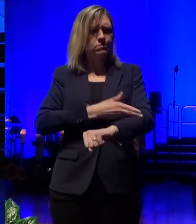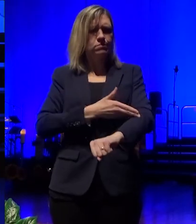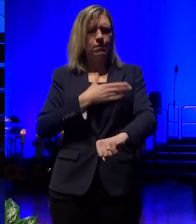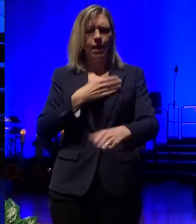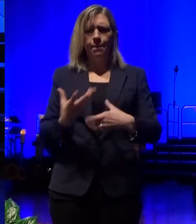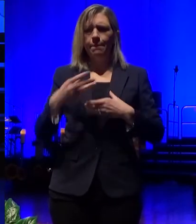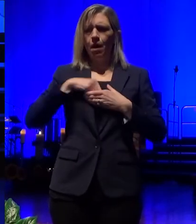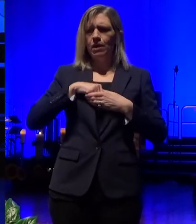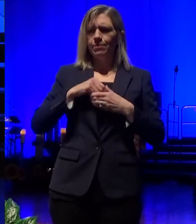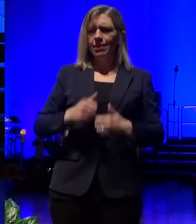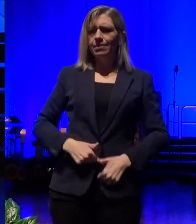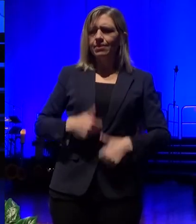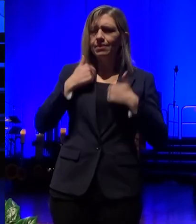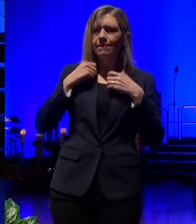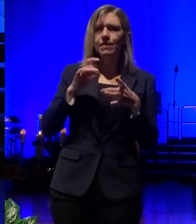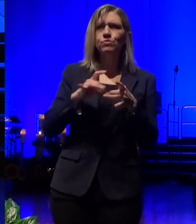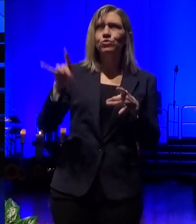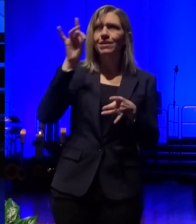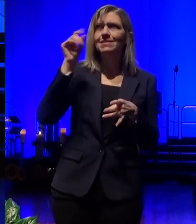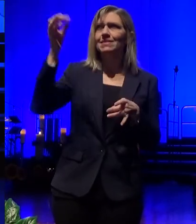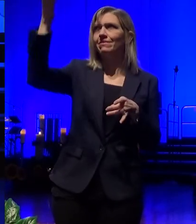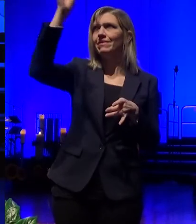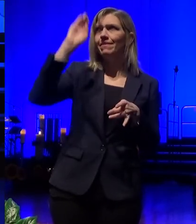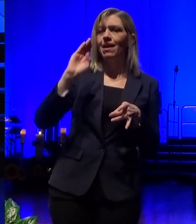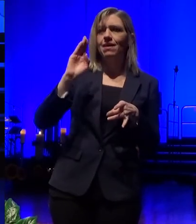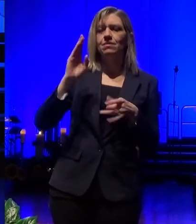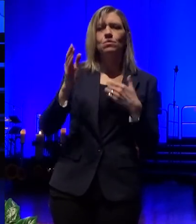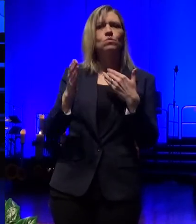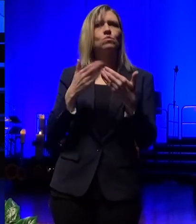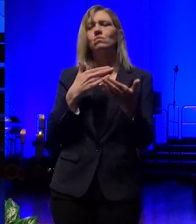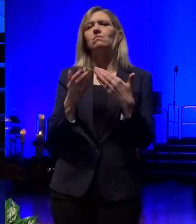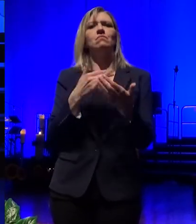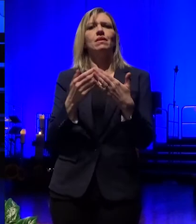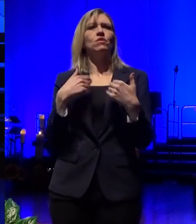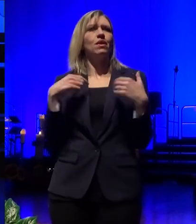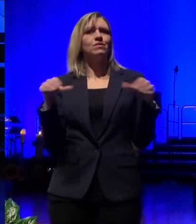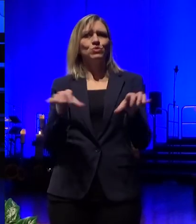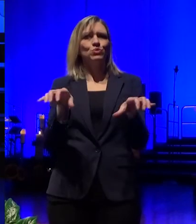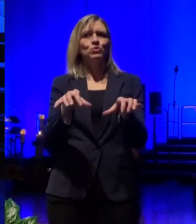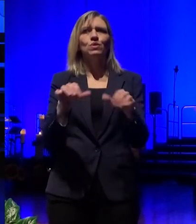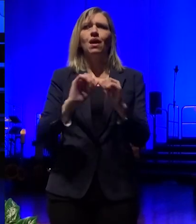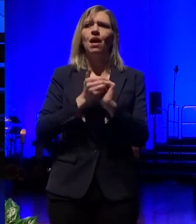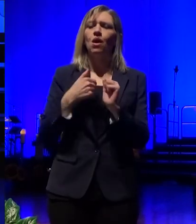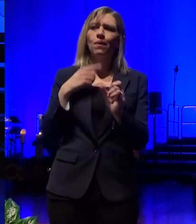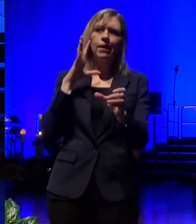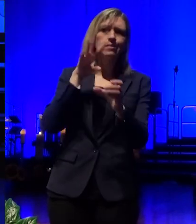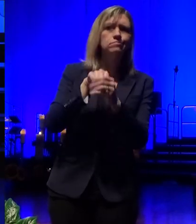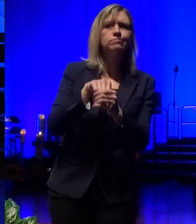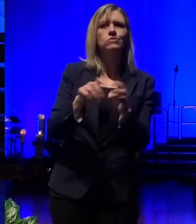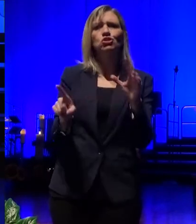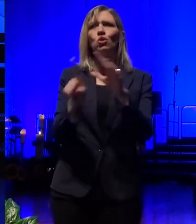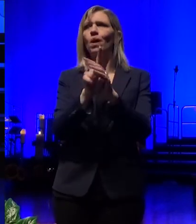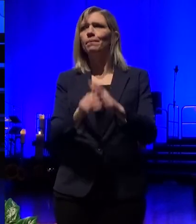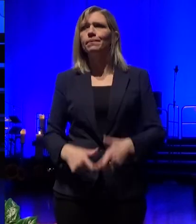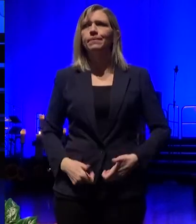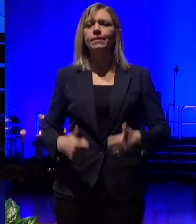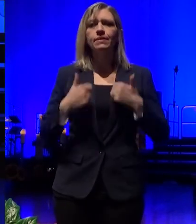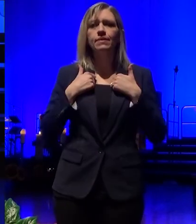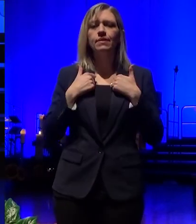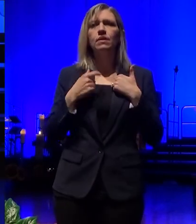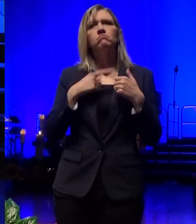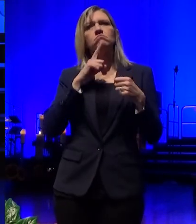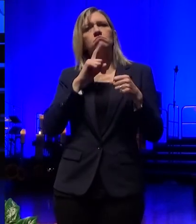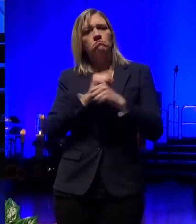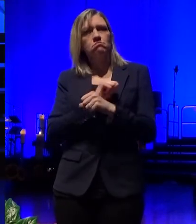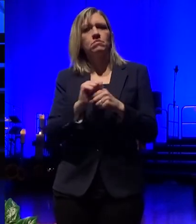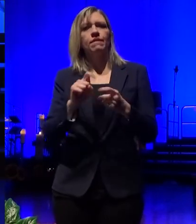living presence of the divine so that whatever I do, however I participate in life, I